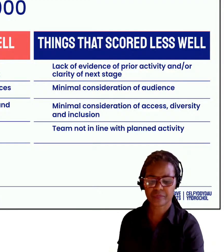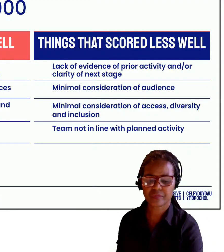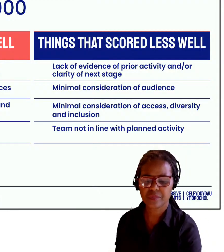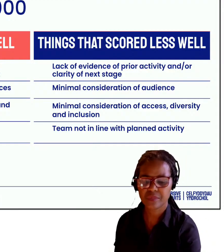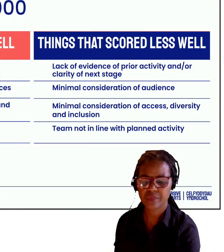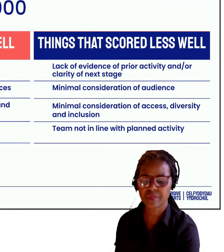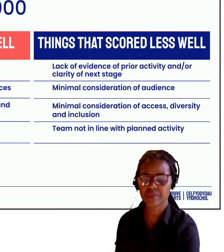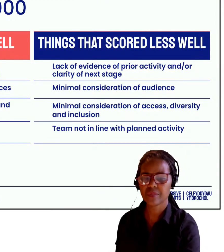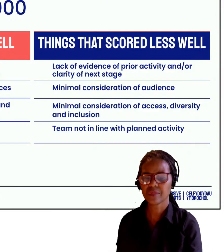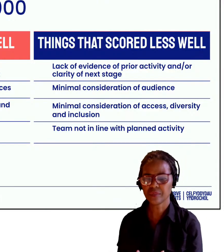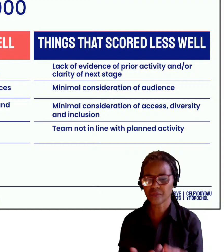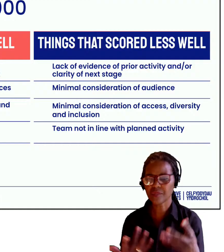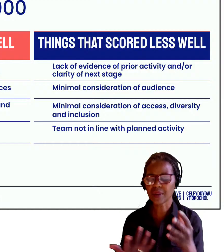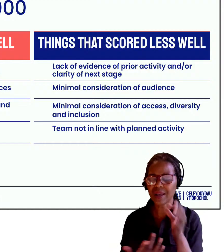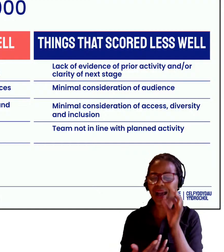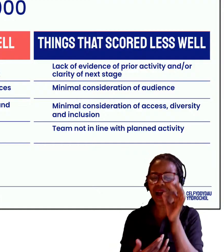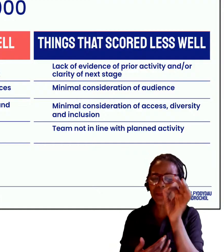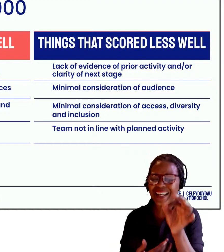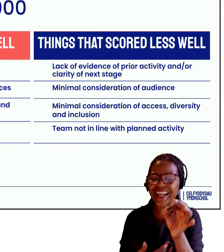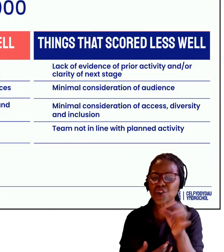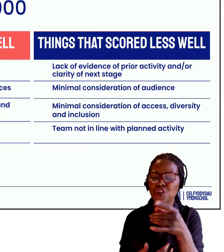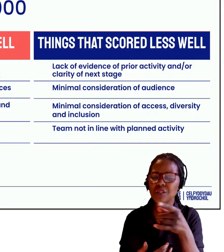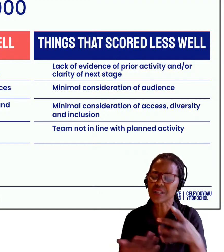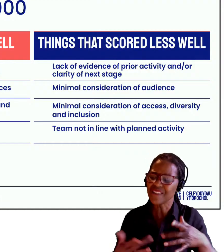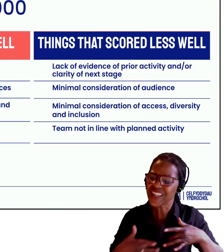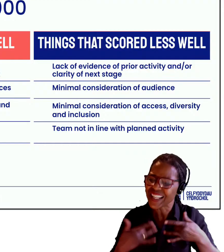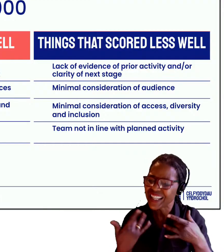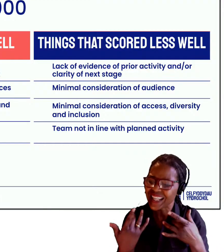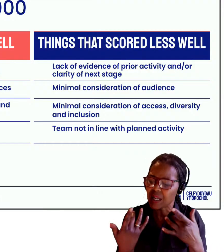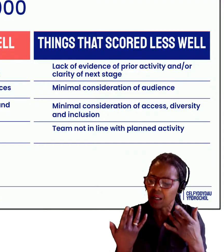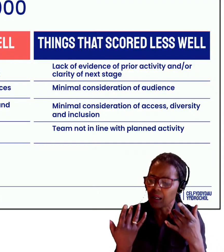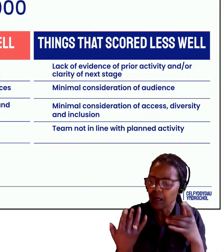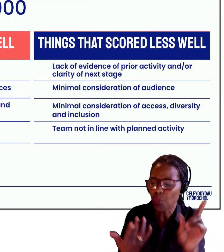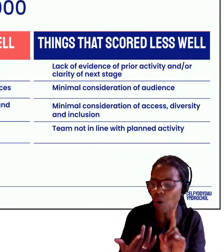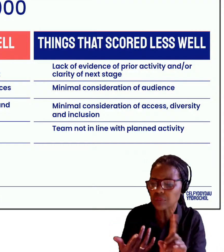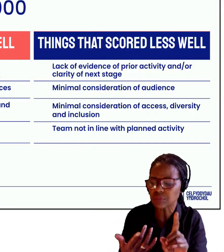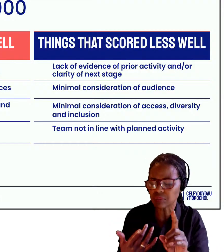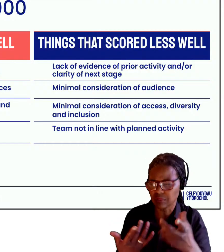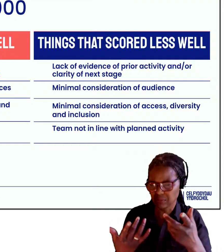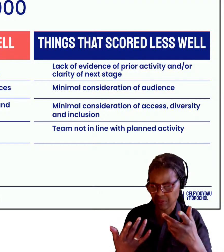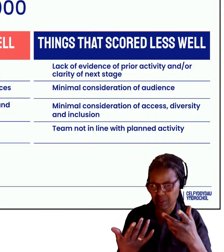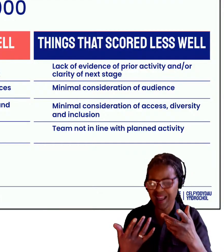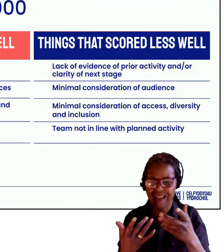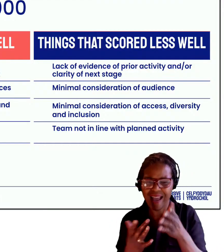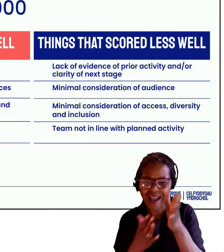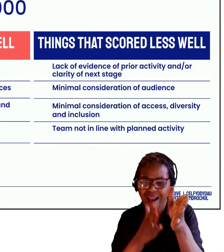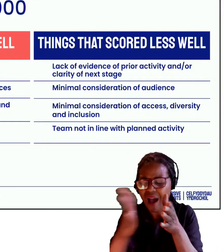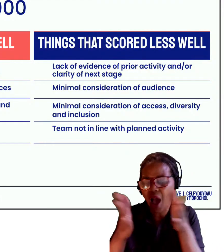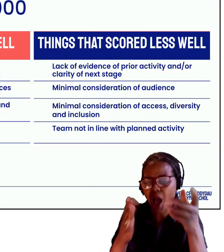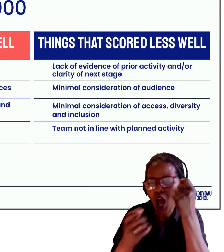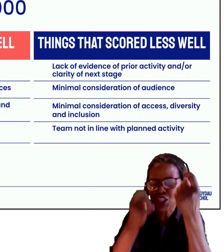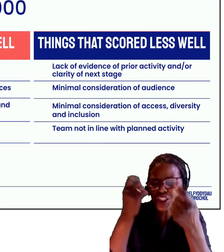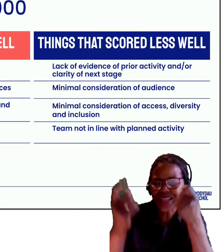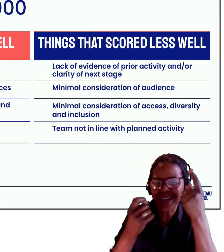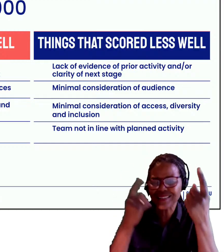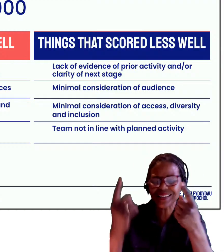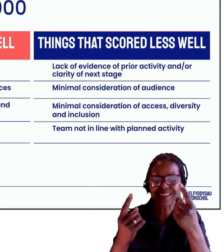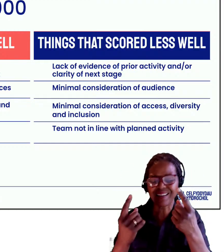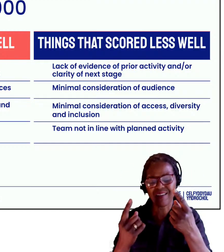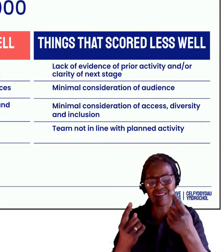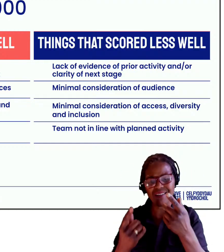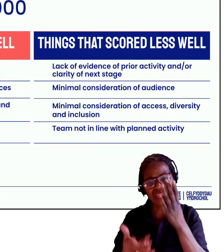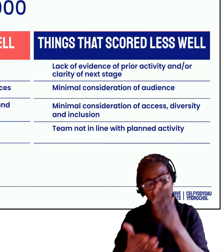preference given to sort of numbers or scale of reach. It's more about understanding the intention behind the project